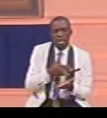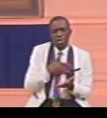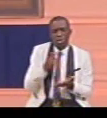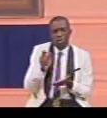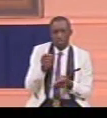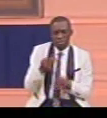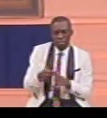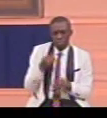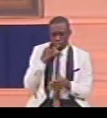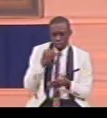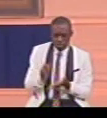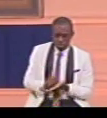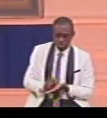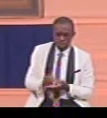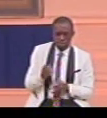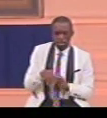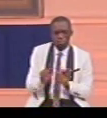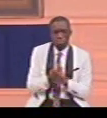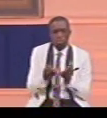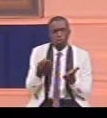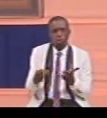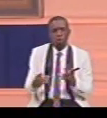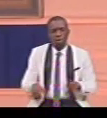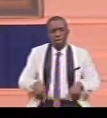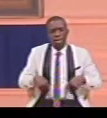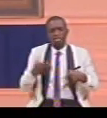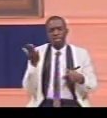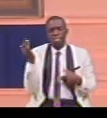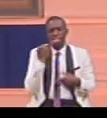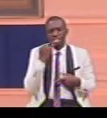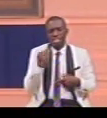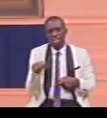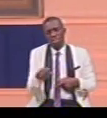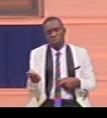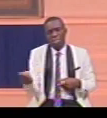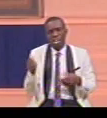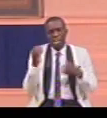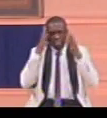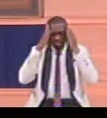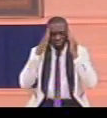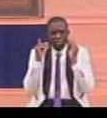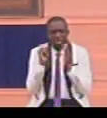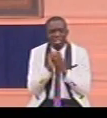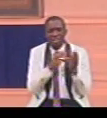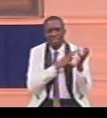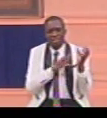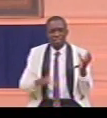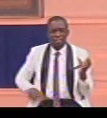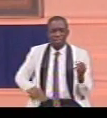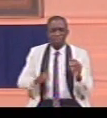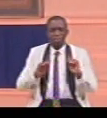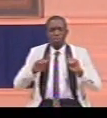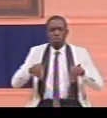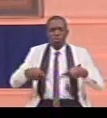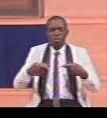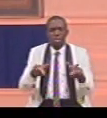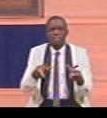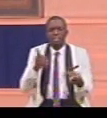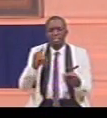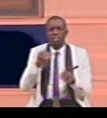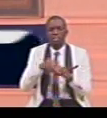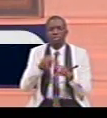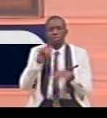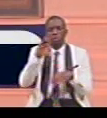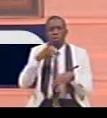there is still another experience that Christ gives and he provided that on the cross of Calvary and he prayed for that